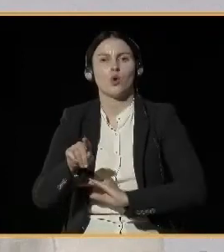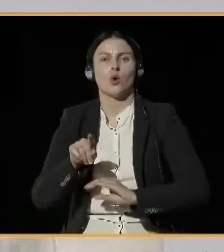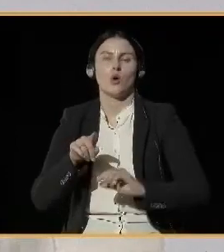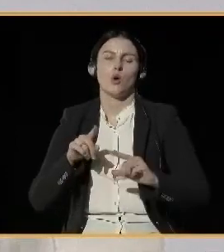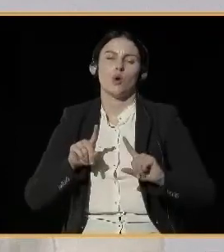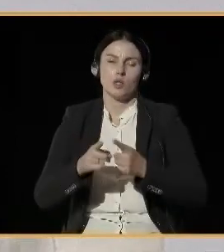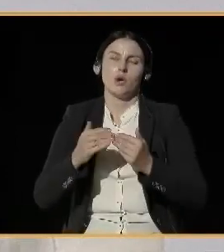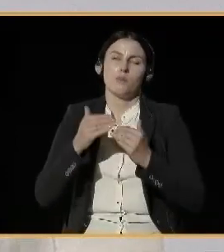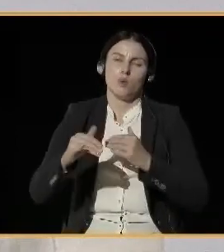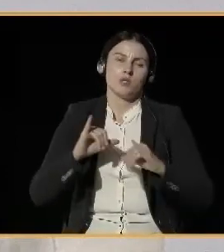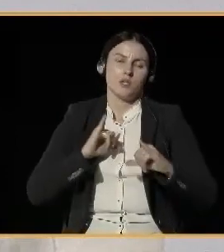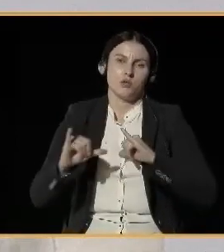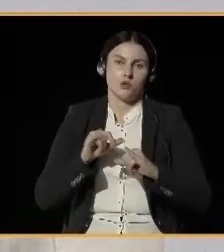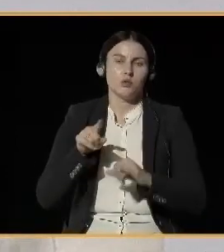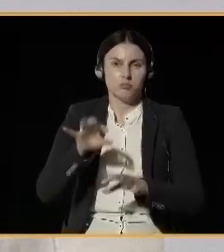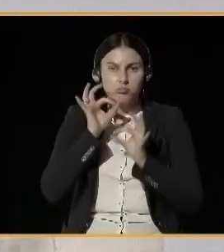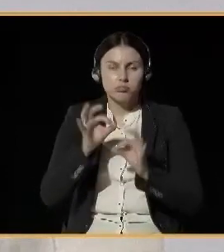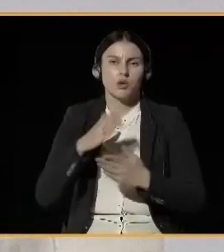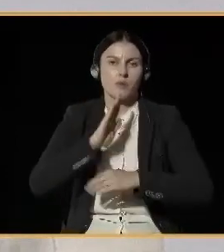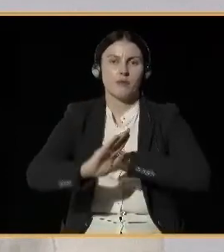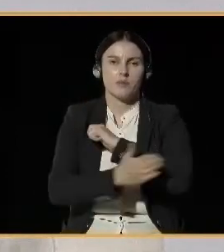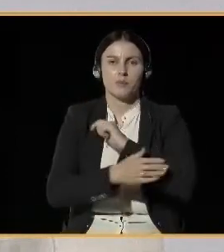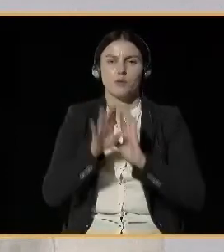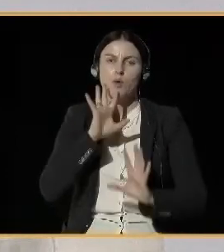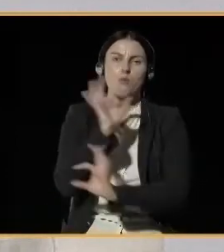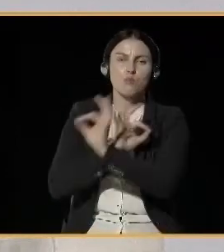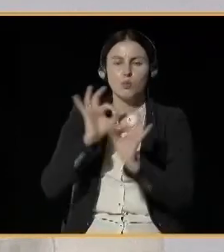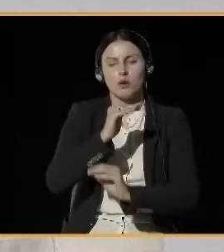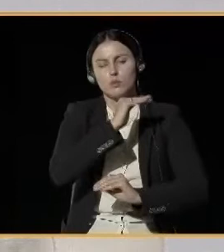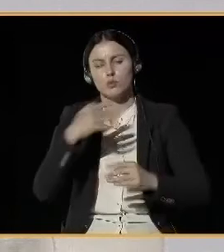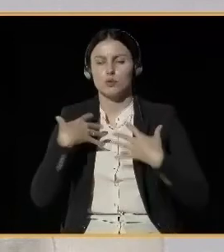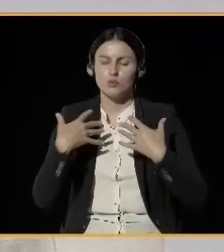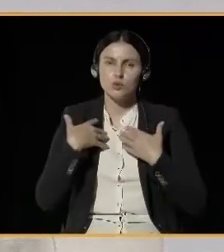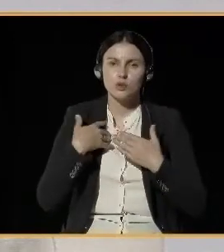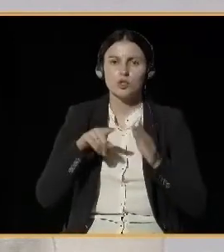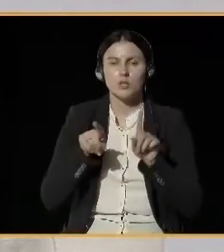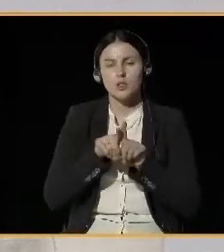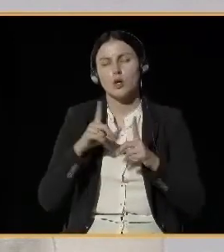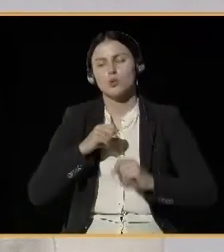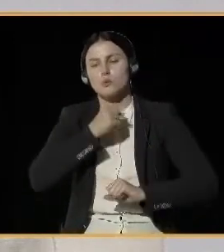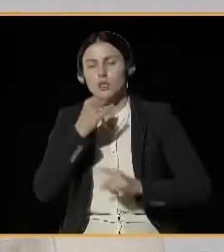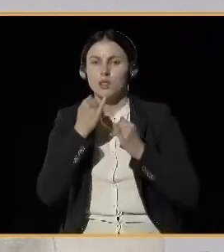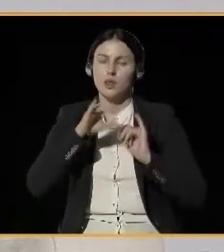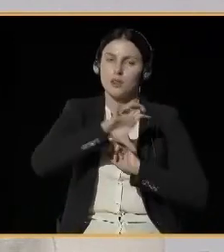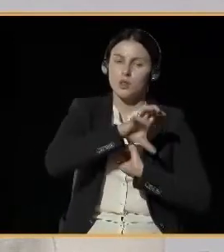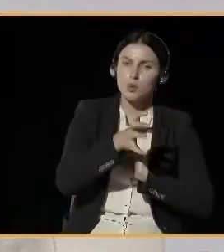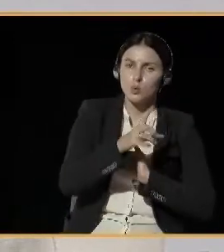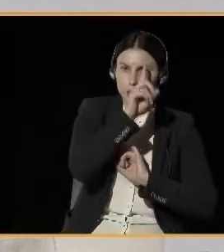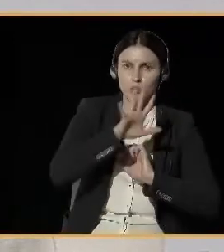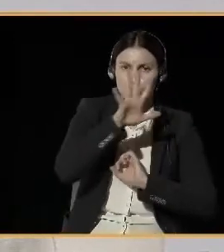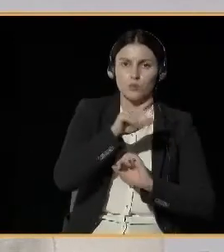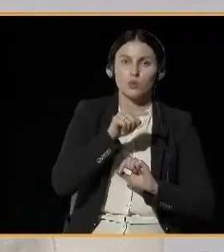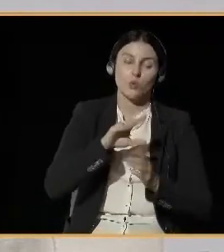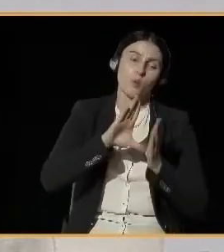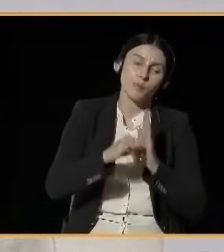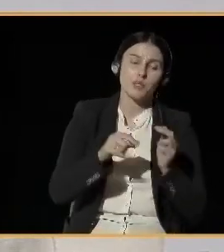certain empowerments to NGOs that can greatly manage when implementing projects in favor